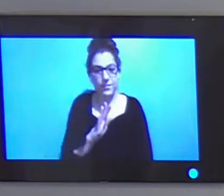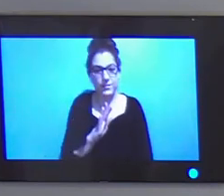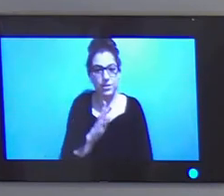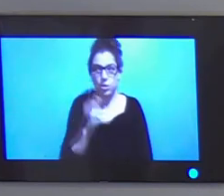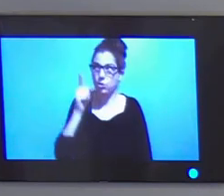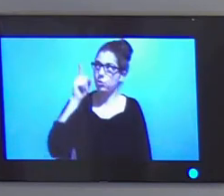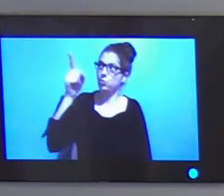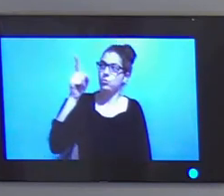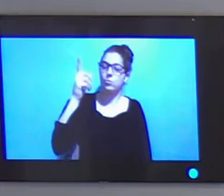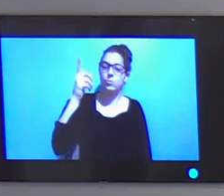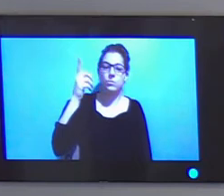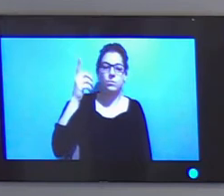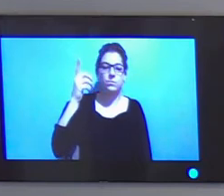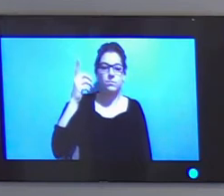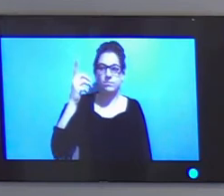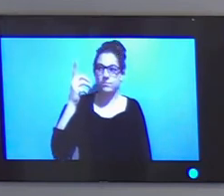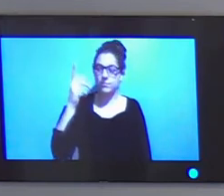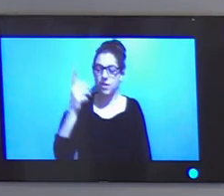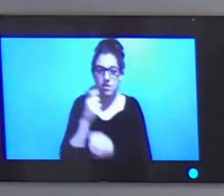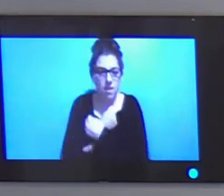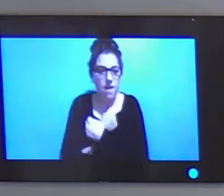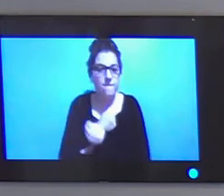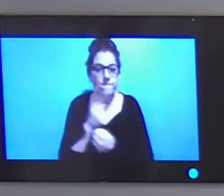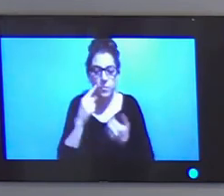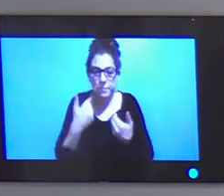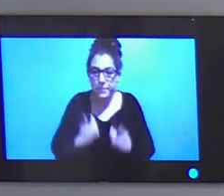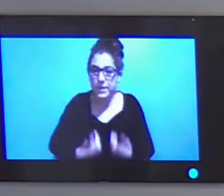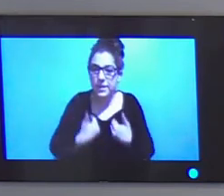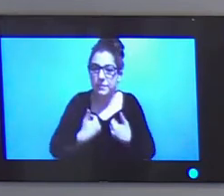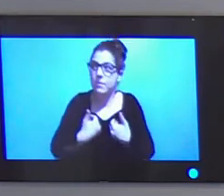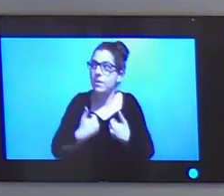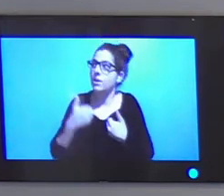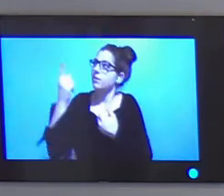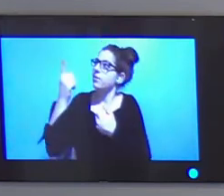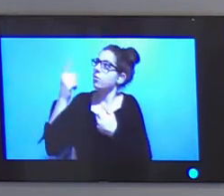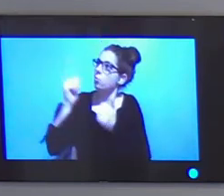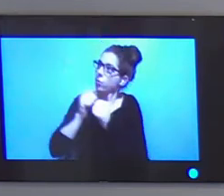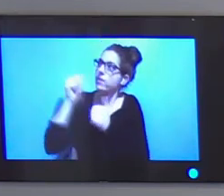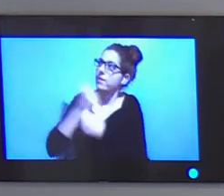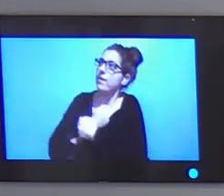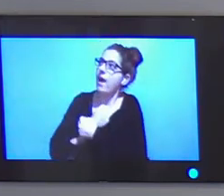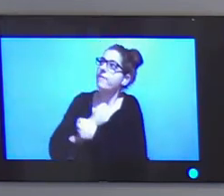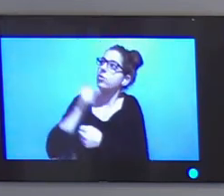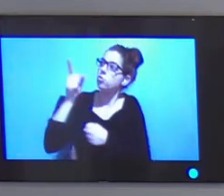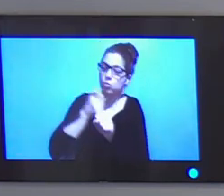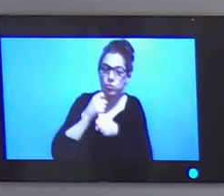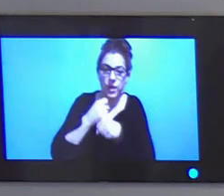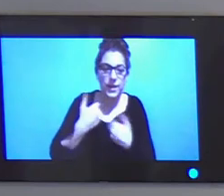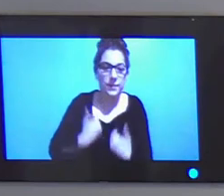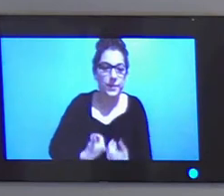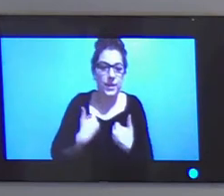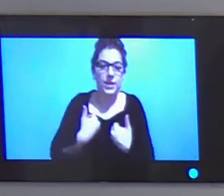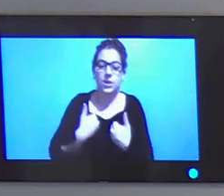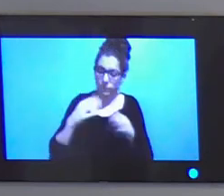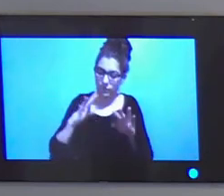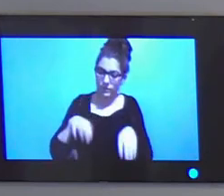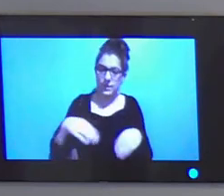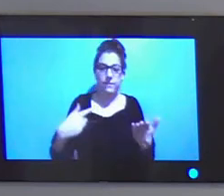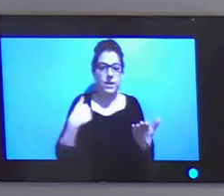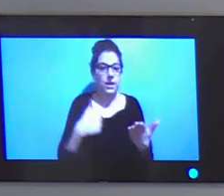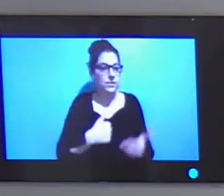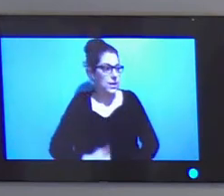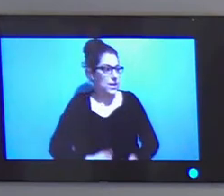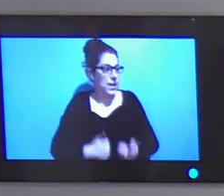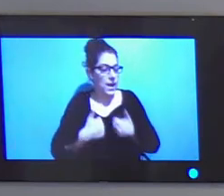taken in love for me, and by love you created me, and you have given us this life to live to the